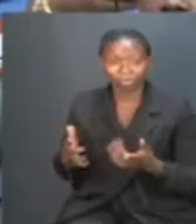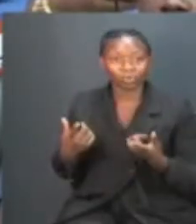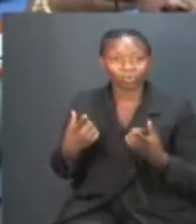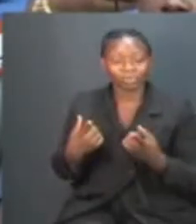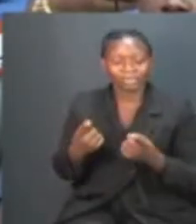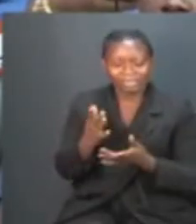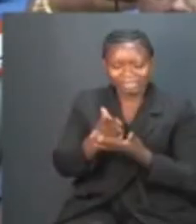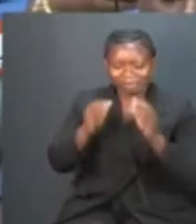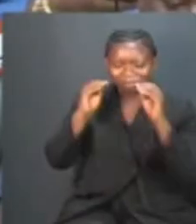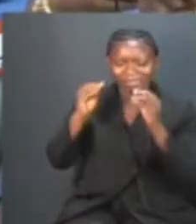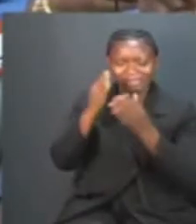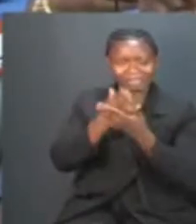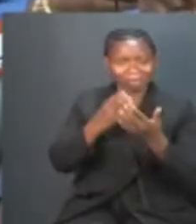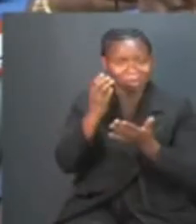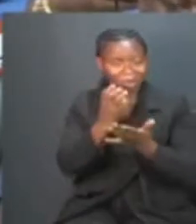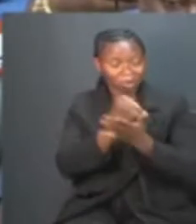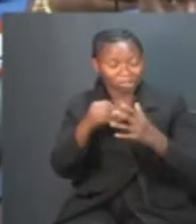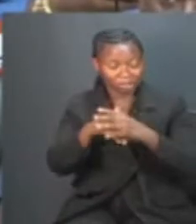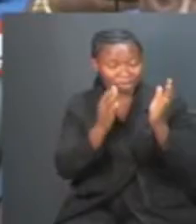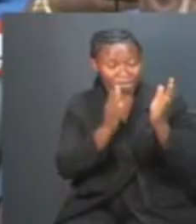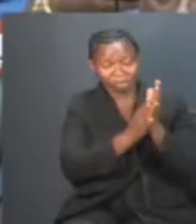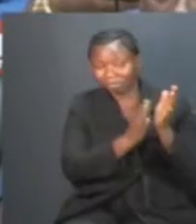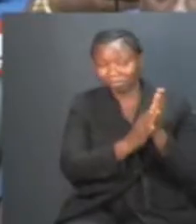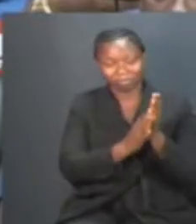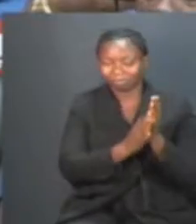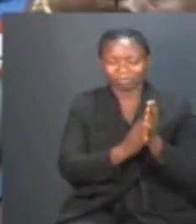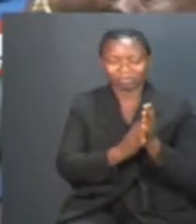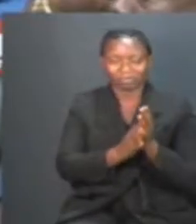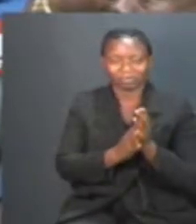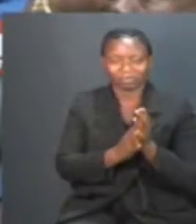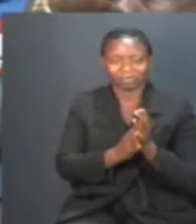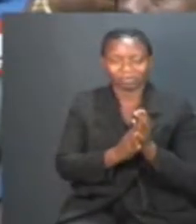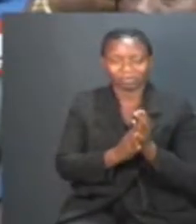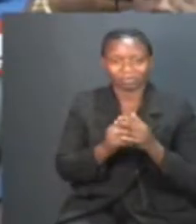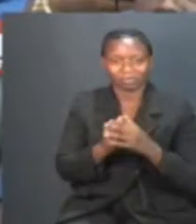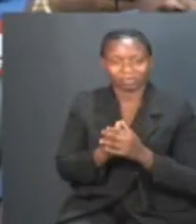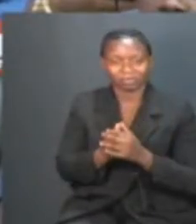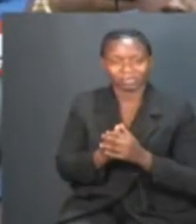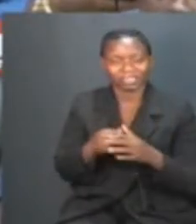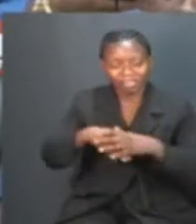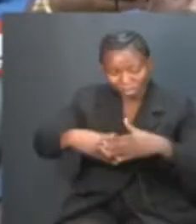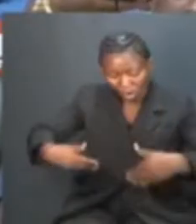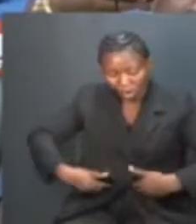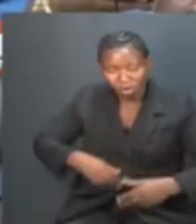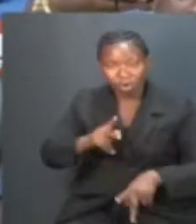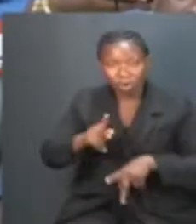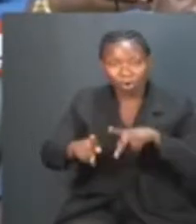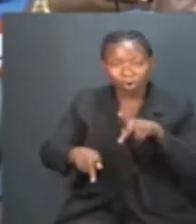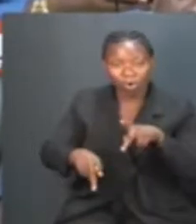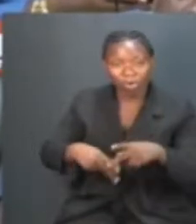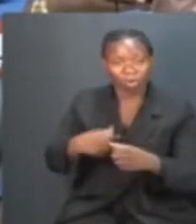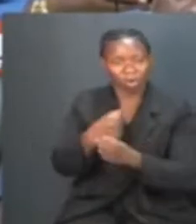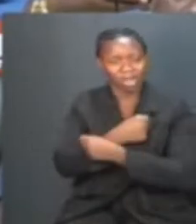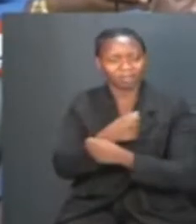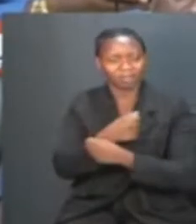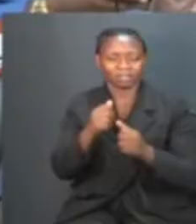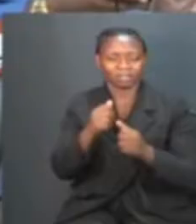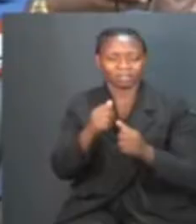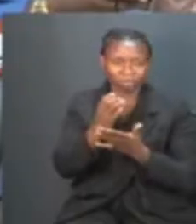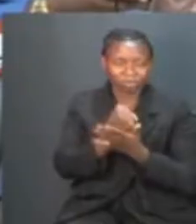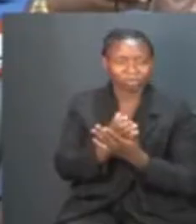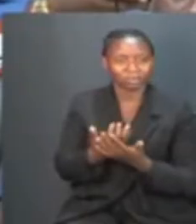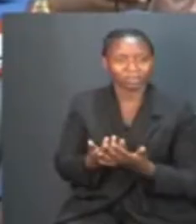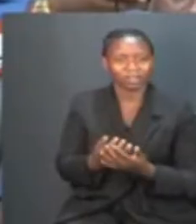teach some of our courses in our schools, it's a major impediment in young people even loving these courses. Very